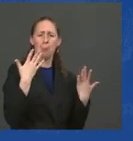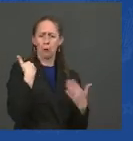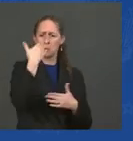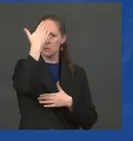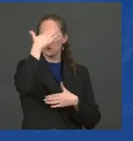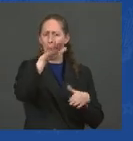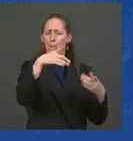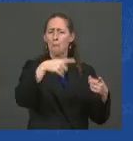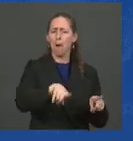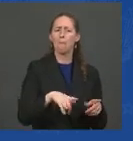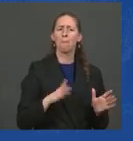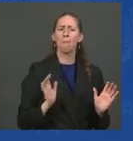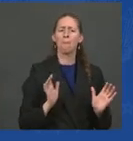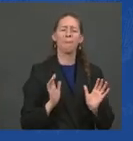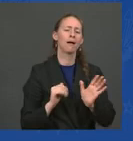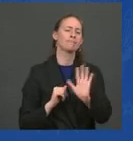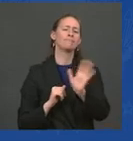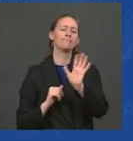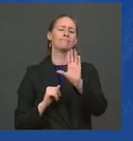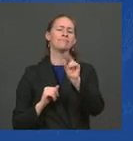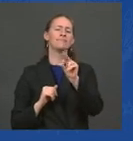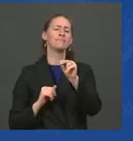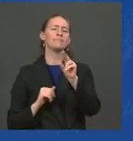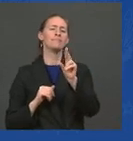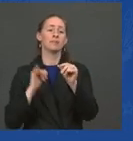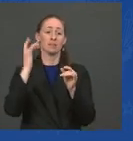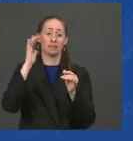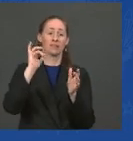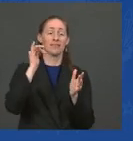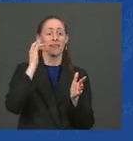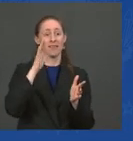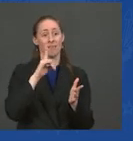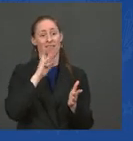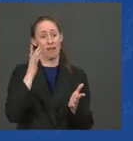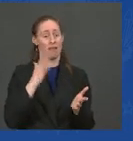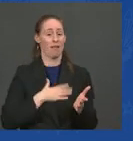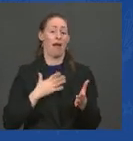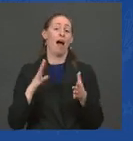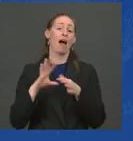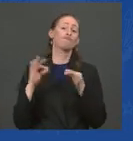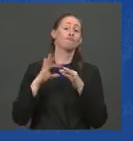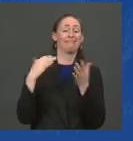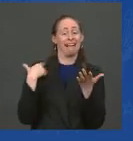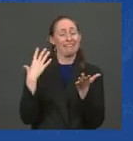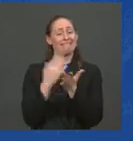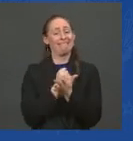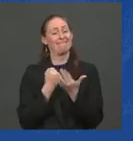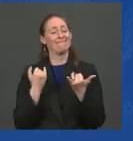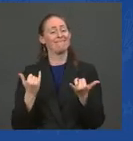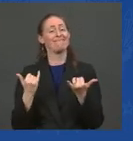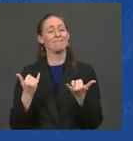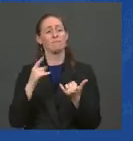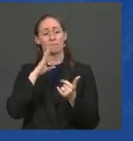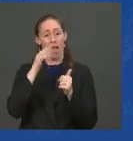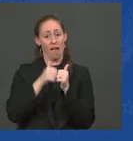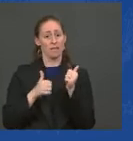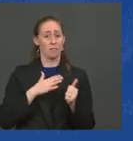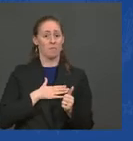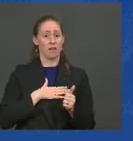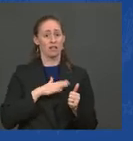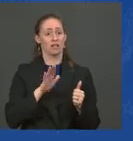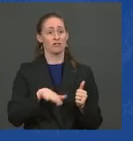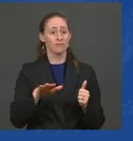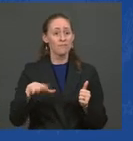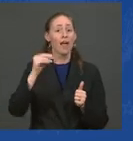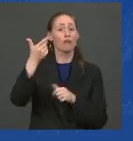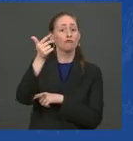That's why, if you'll again excuse a point of personal privilege, when each of my children, and now my grandchildren, turn the